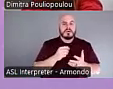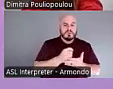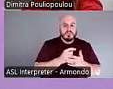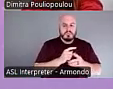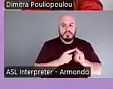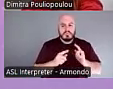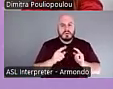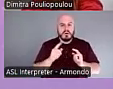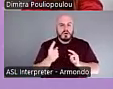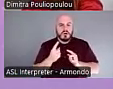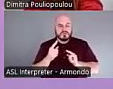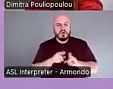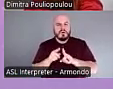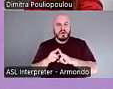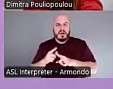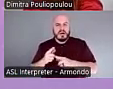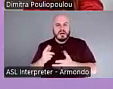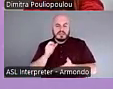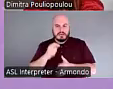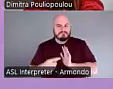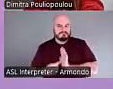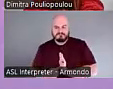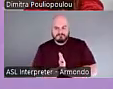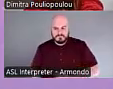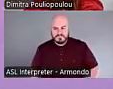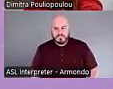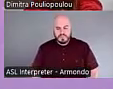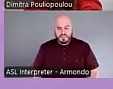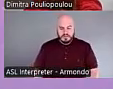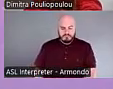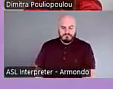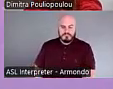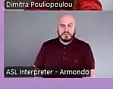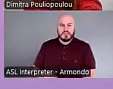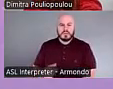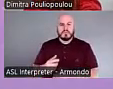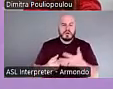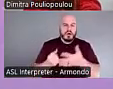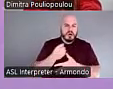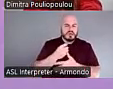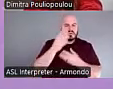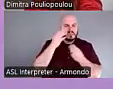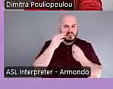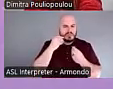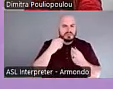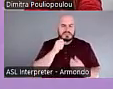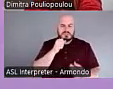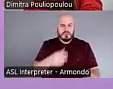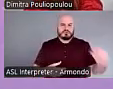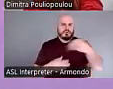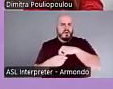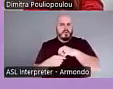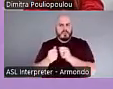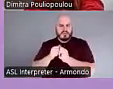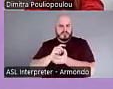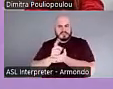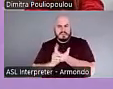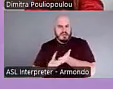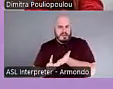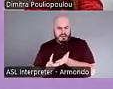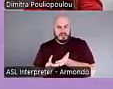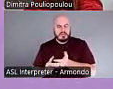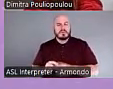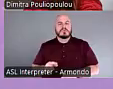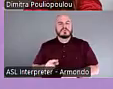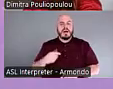heard. Their priorities and experiences rarely make it into the intervention design. So centering